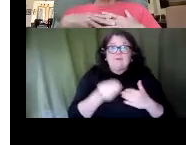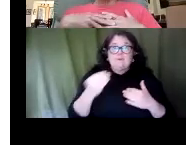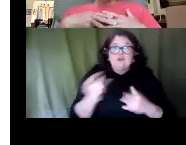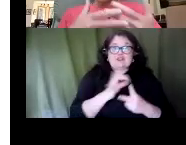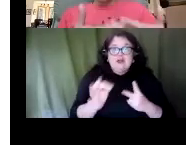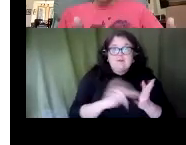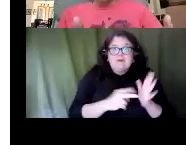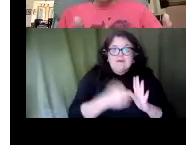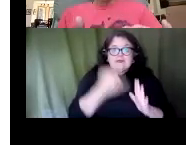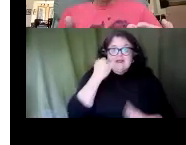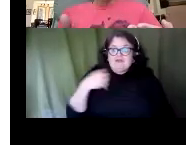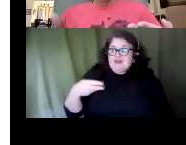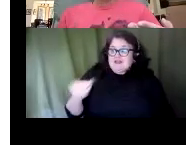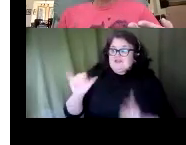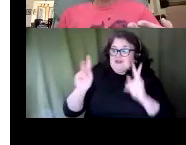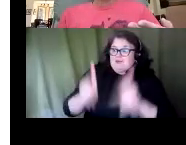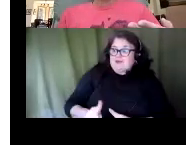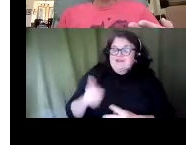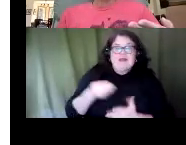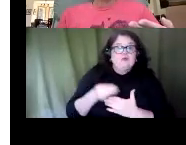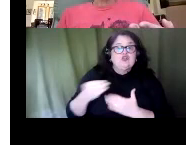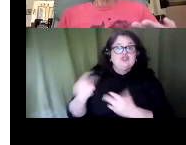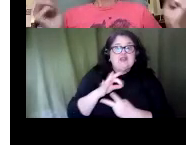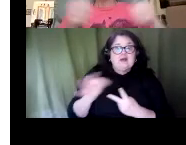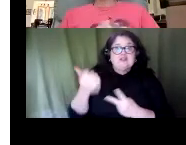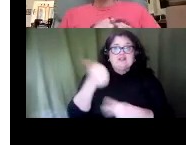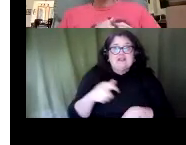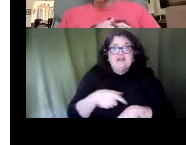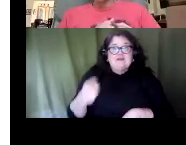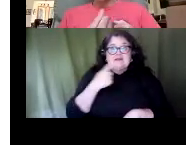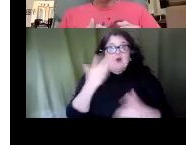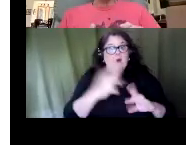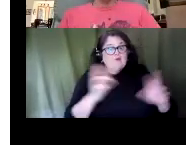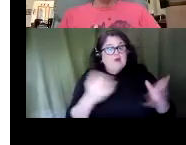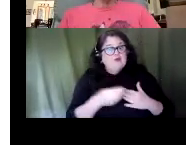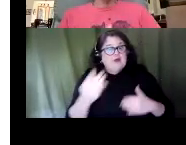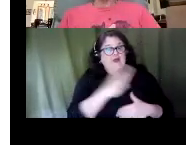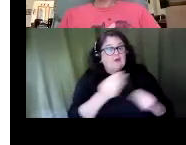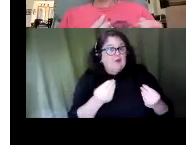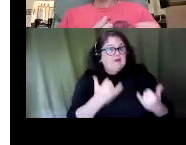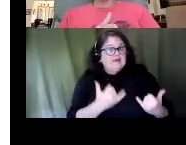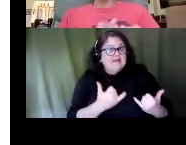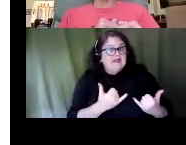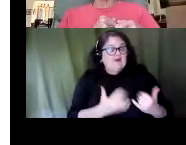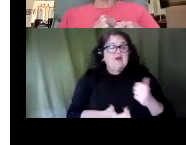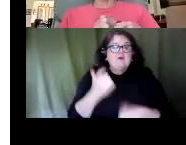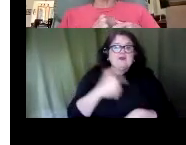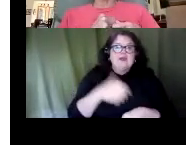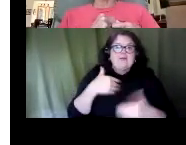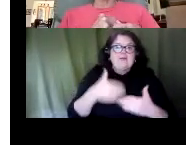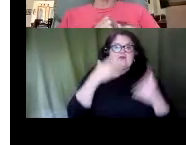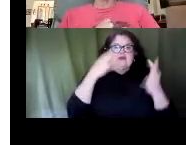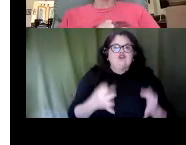I give someone a purchase option, it means that at any point they could say, oh, I'm ready to buy your property now. And usually there's a predetermined